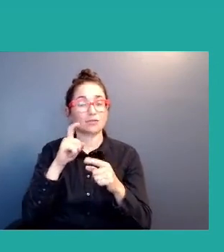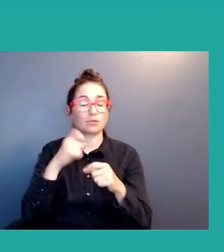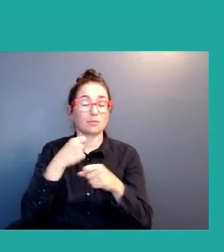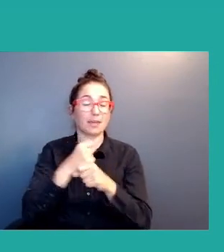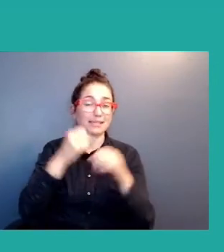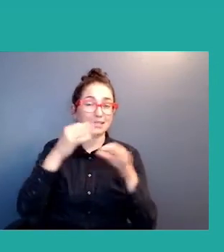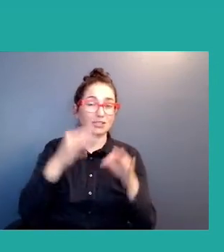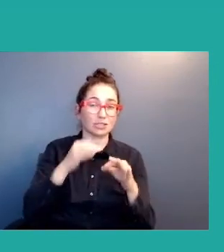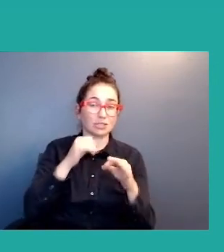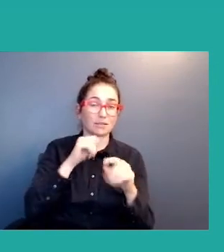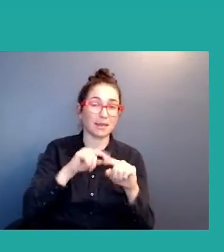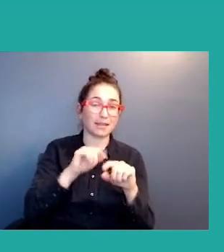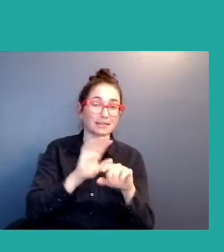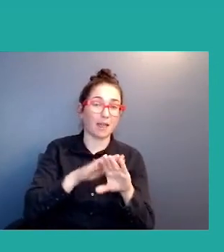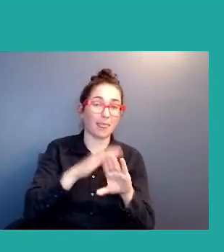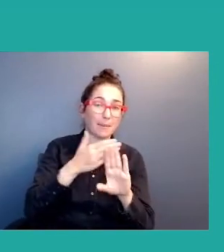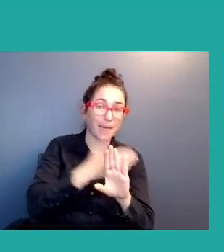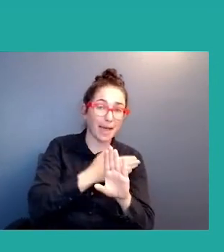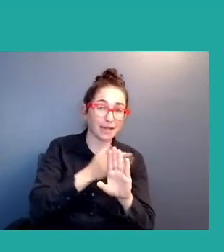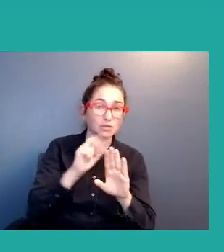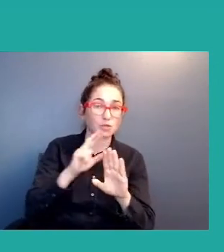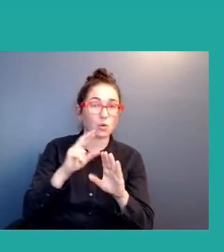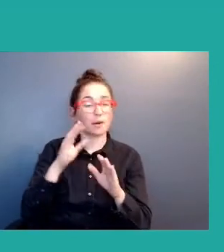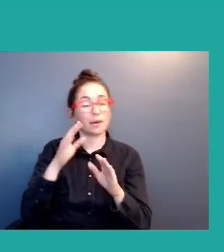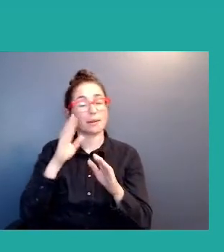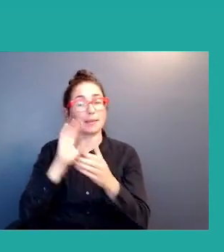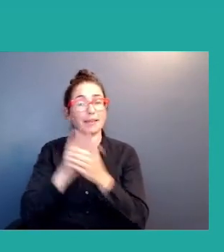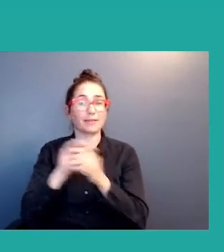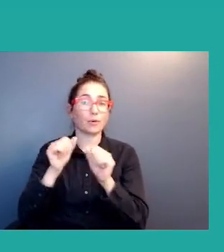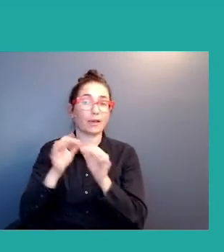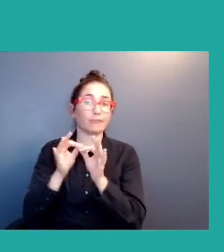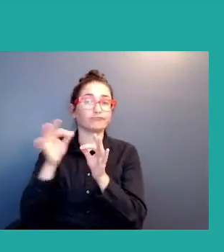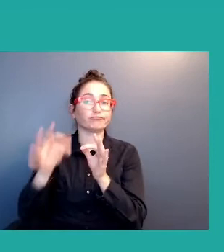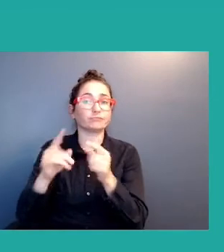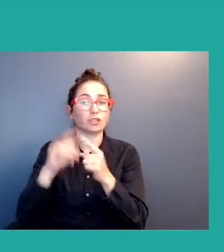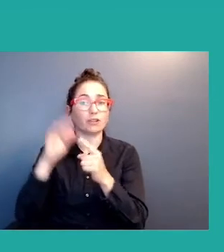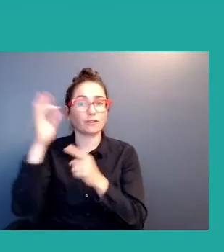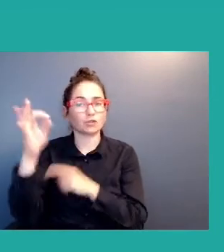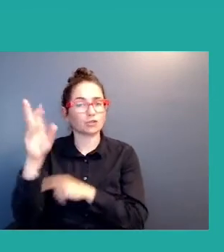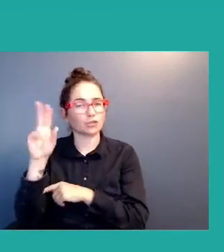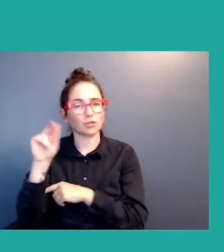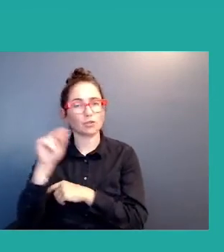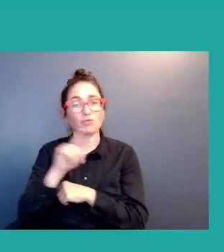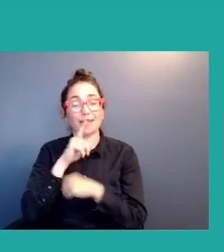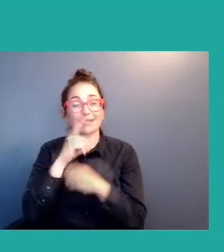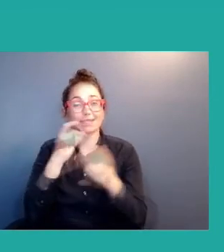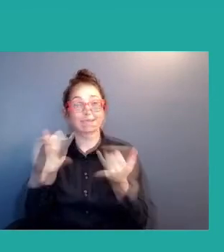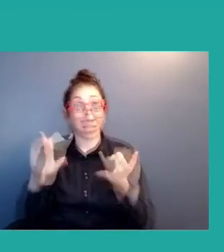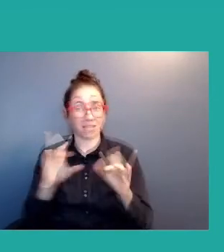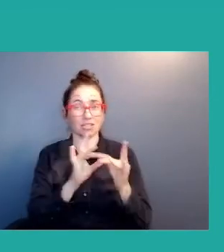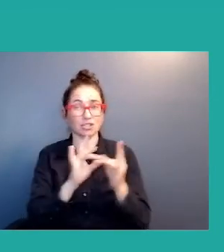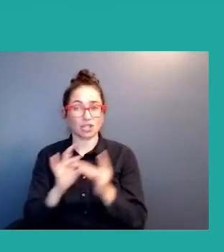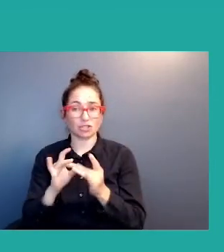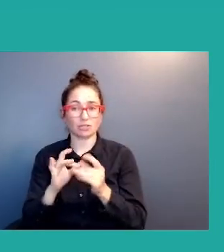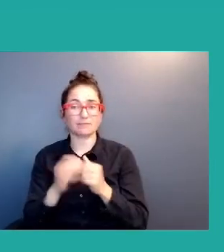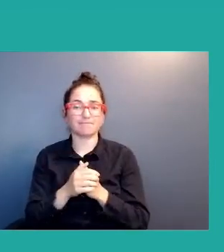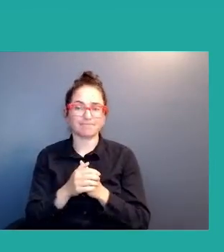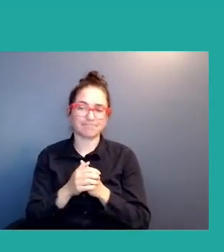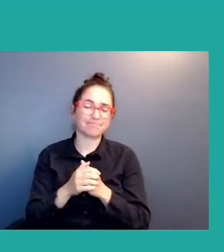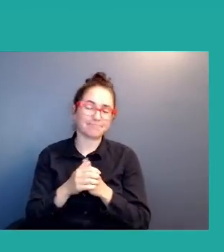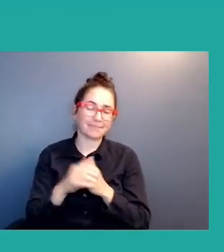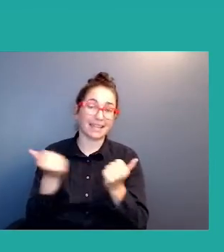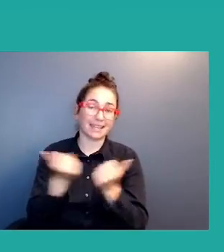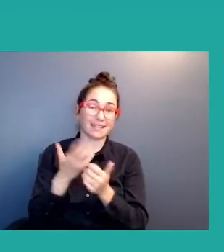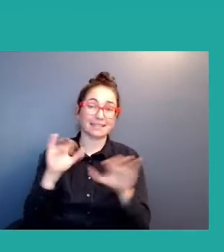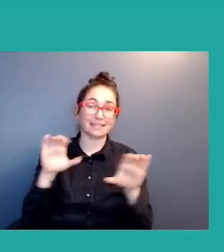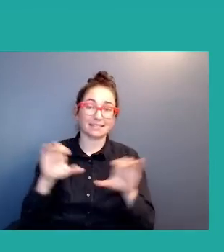or believing that you can postpone to the future. The reality today imposes us the illusions of the present. Anything that's done in